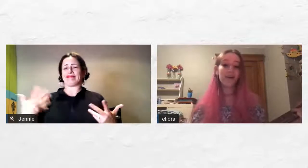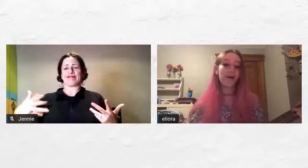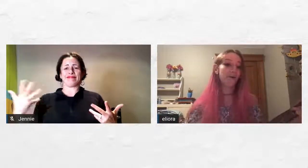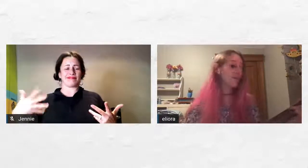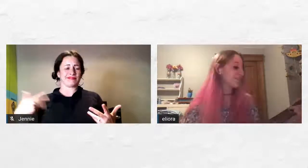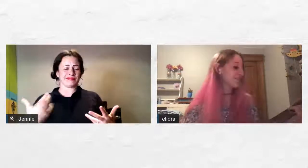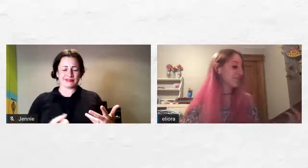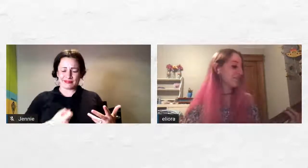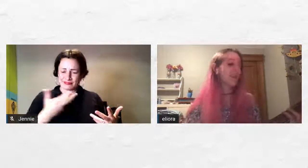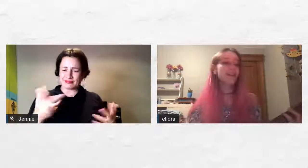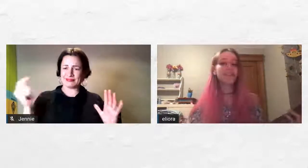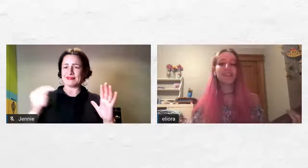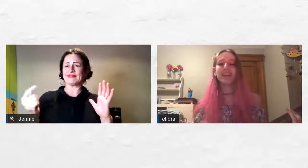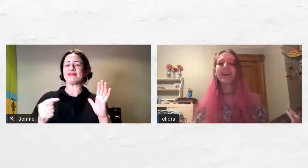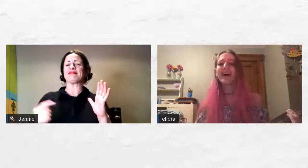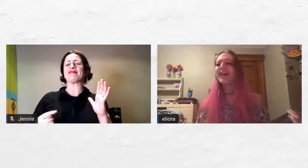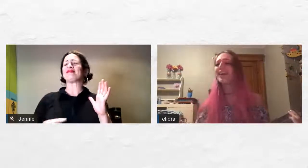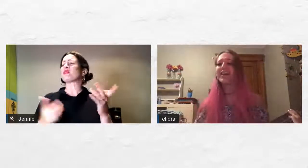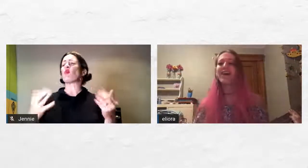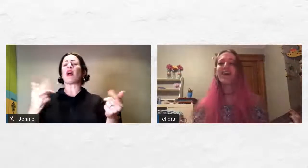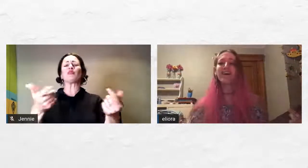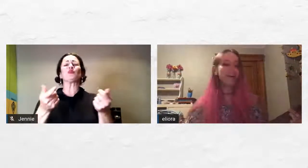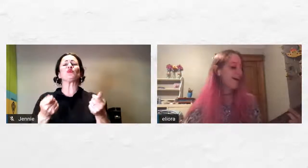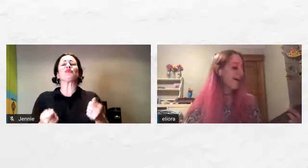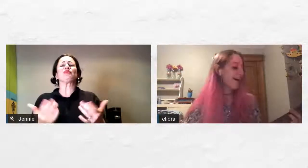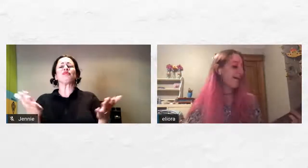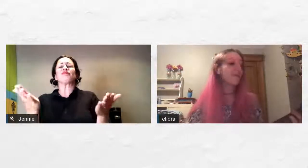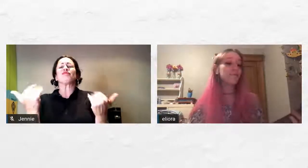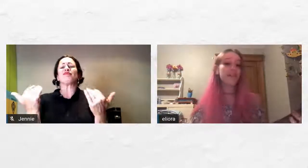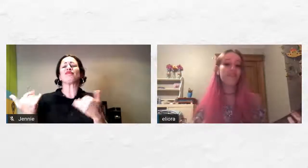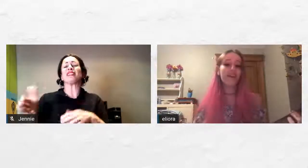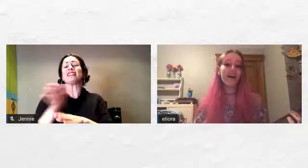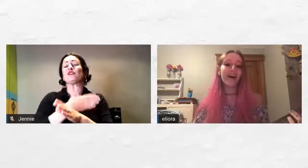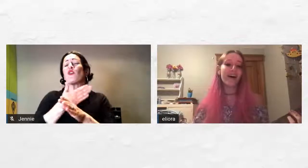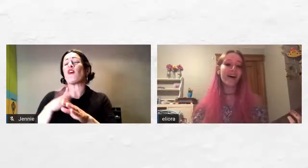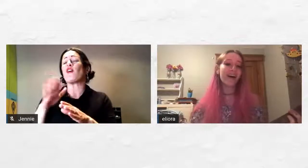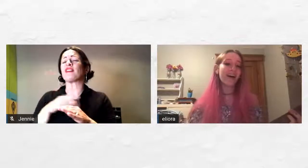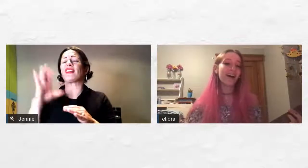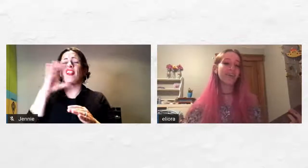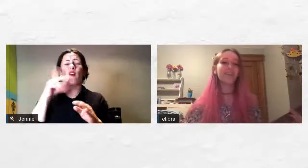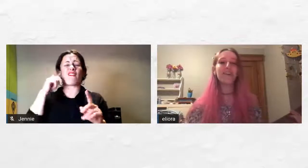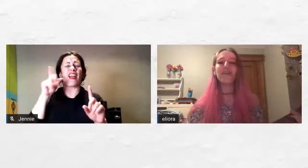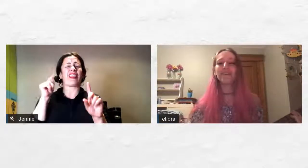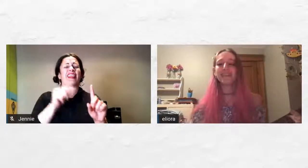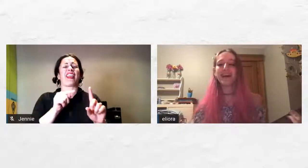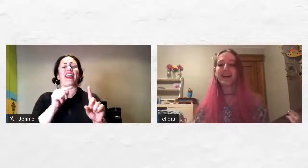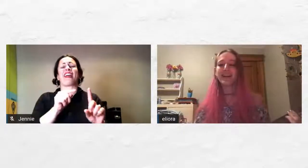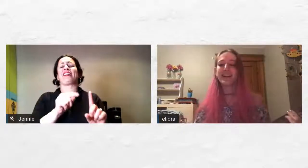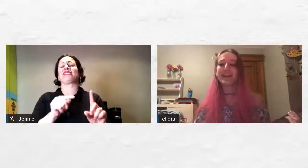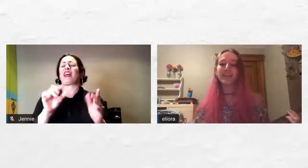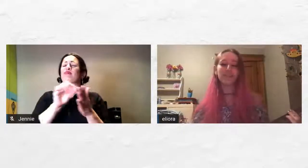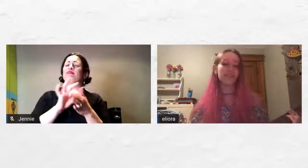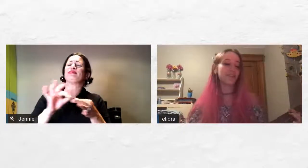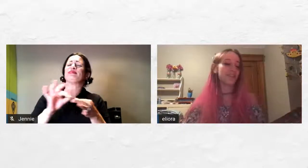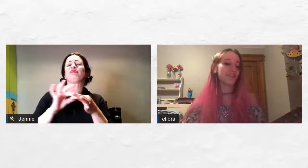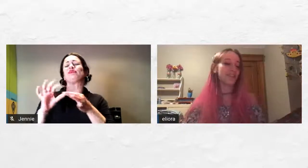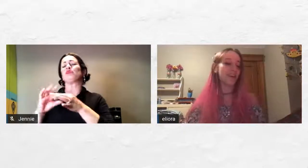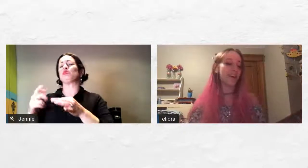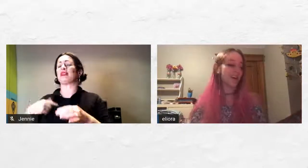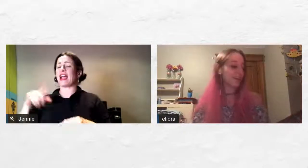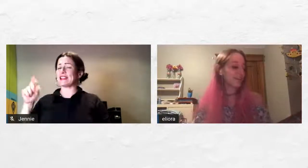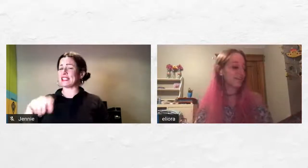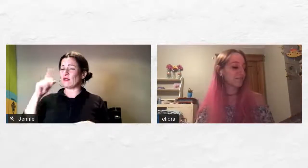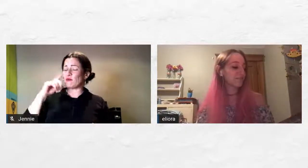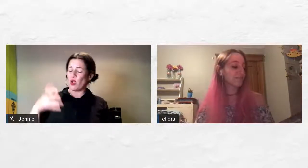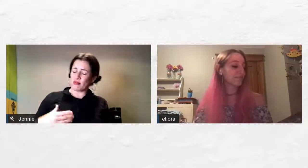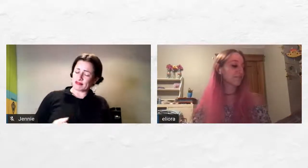the chorus so they'll sing along? Help me find the notes I need to